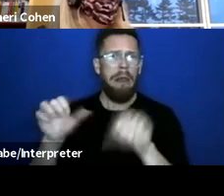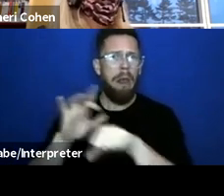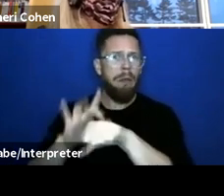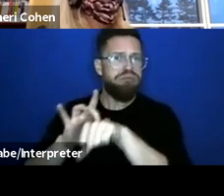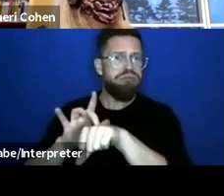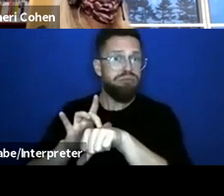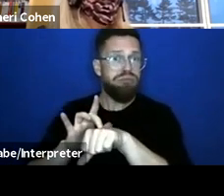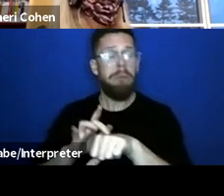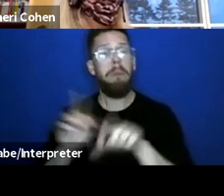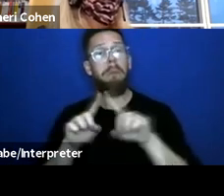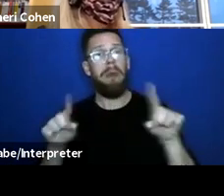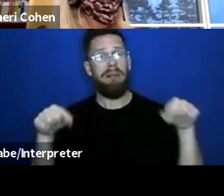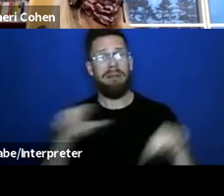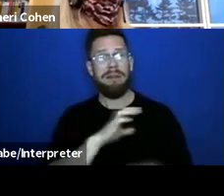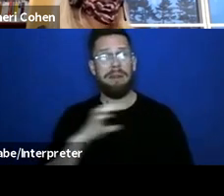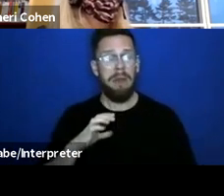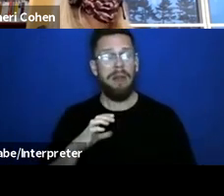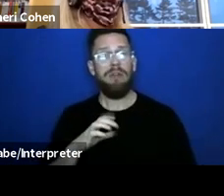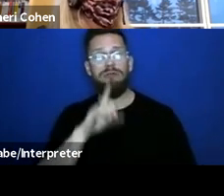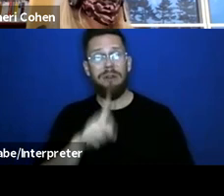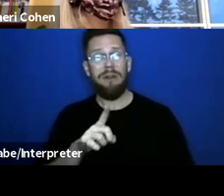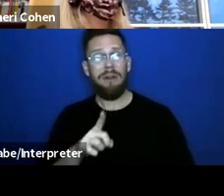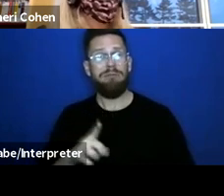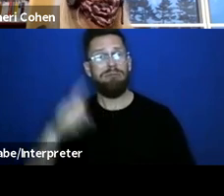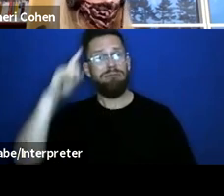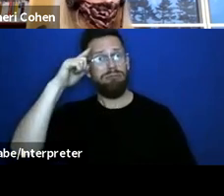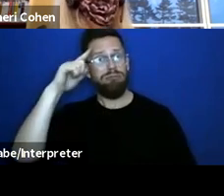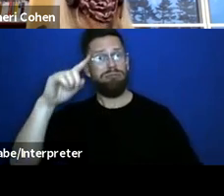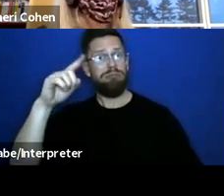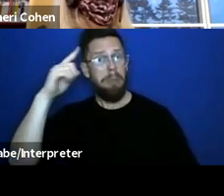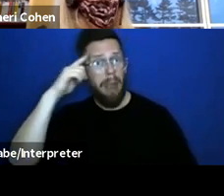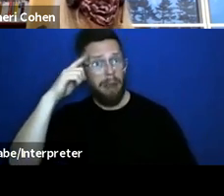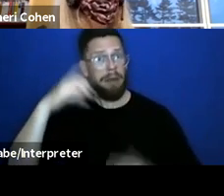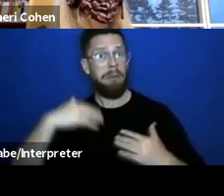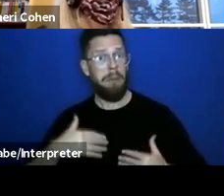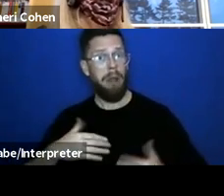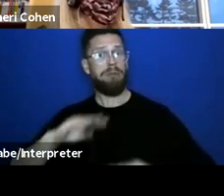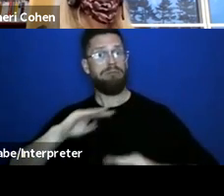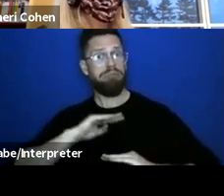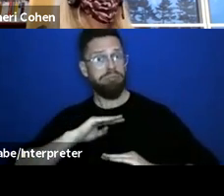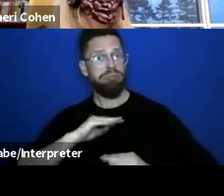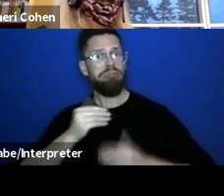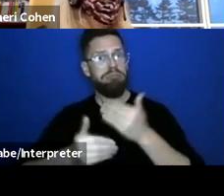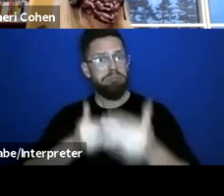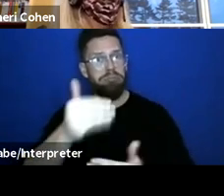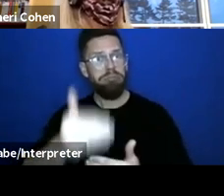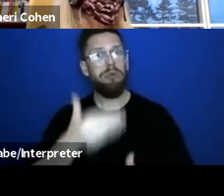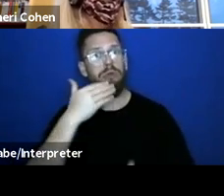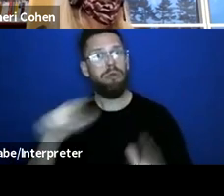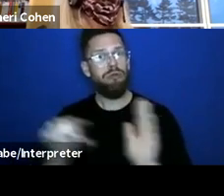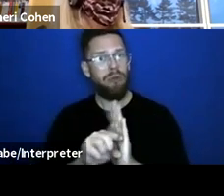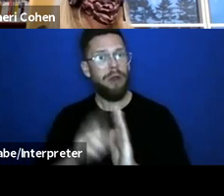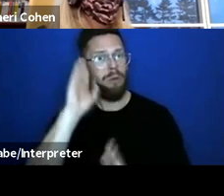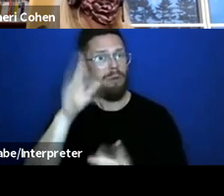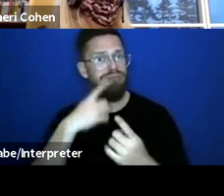approach that sound mind, sound body, scores will come. It's just a matter of us doing the skill sets that our